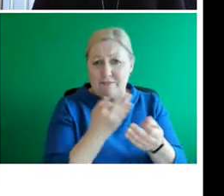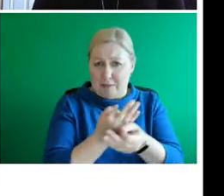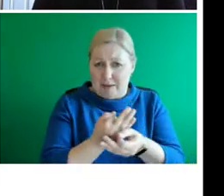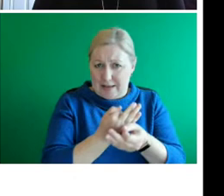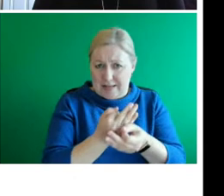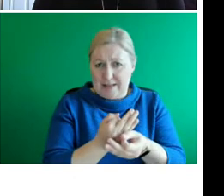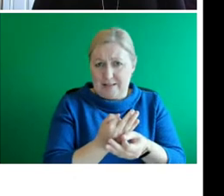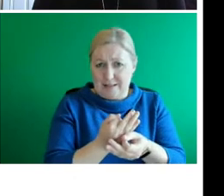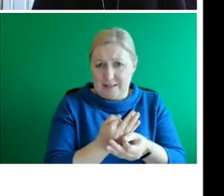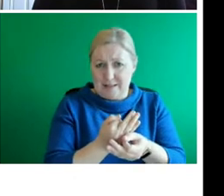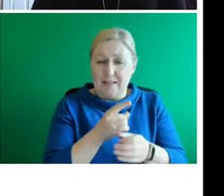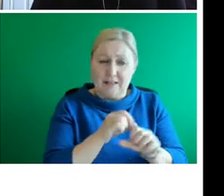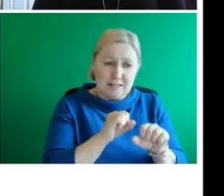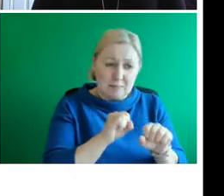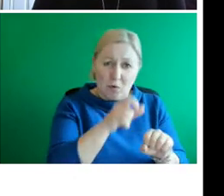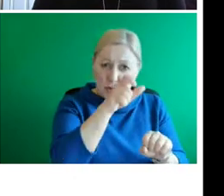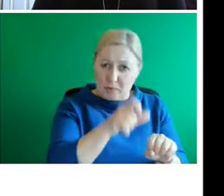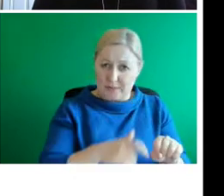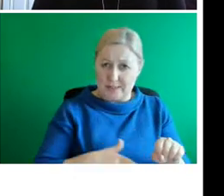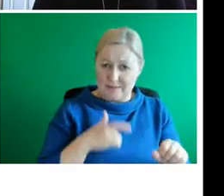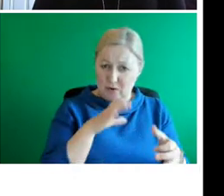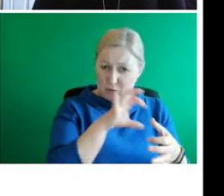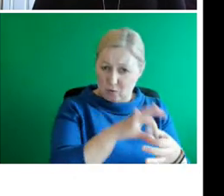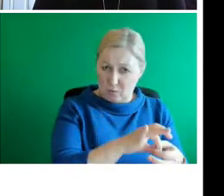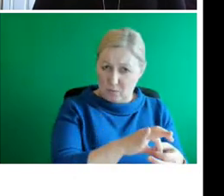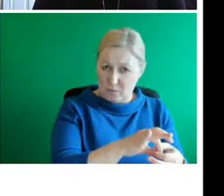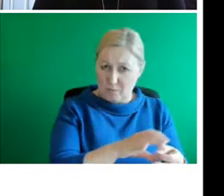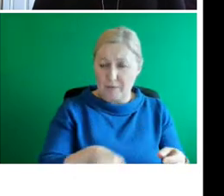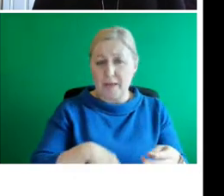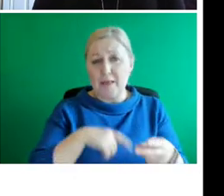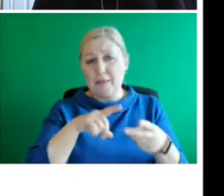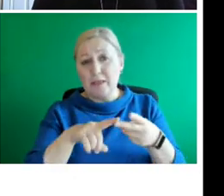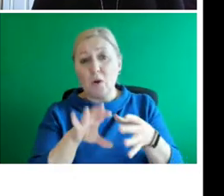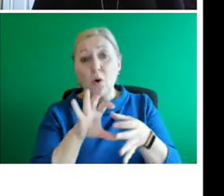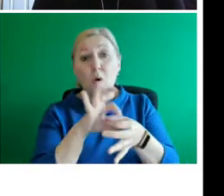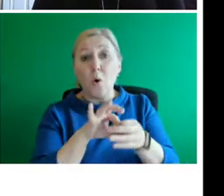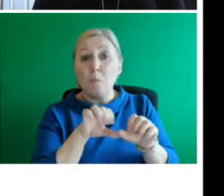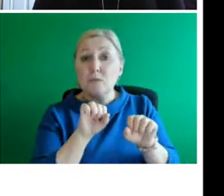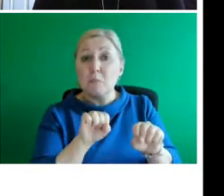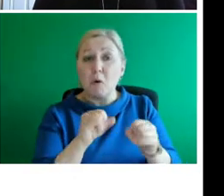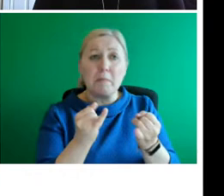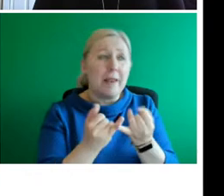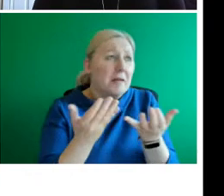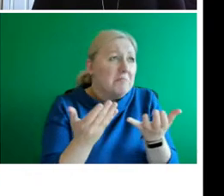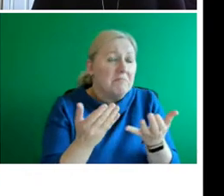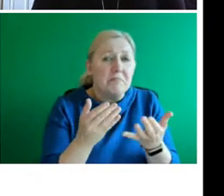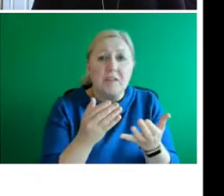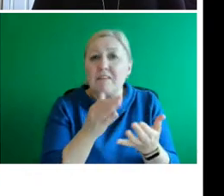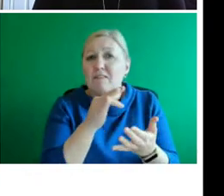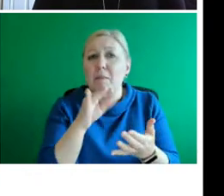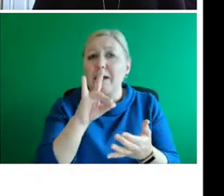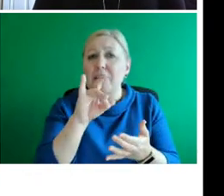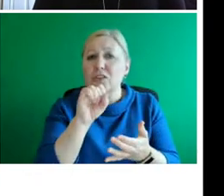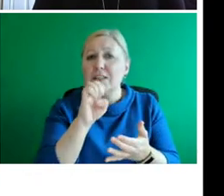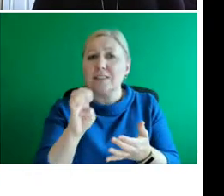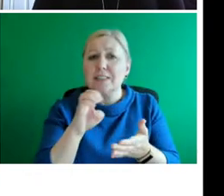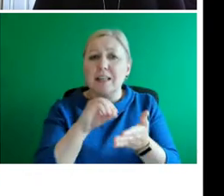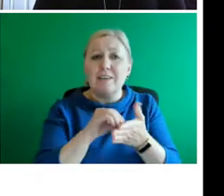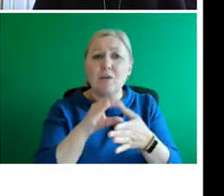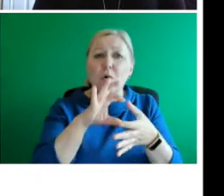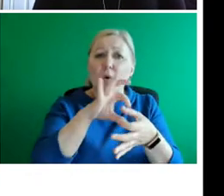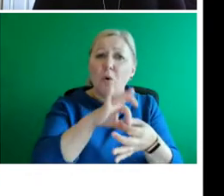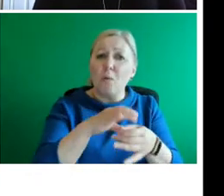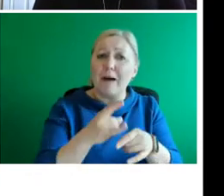for the person living at home. Home supports then might take the form of things like home help from the HSC. You can access